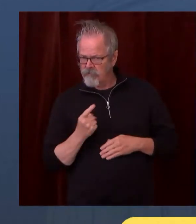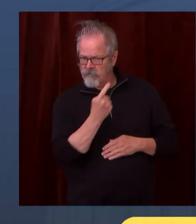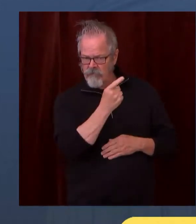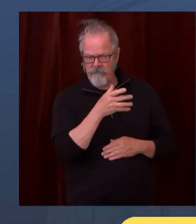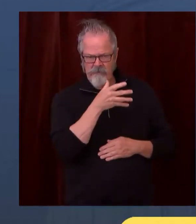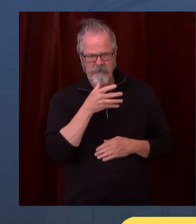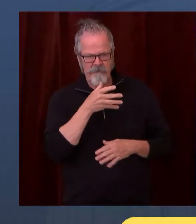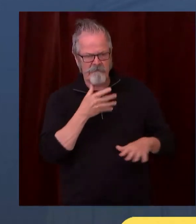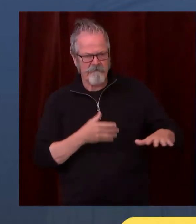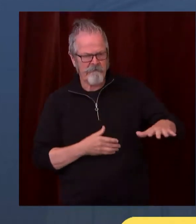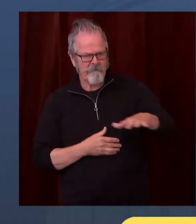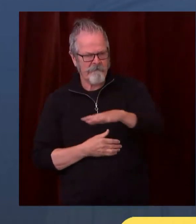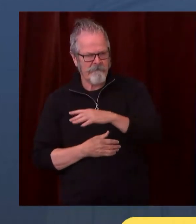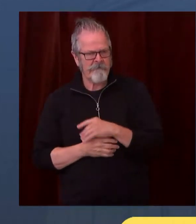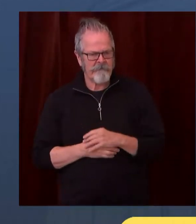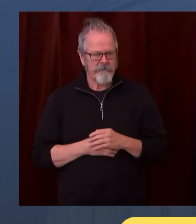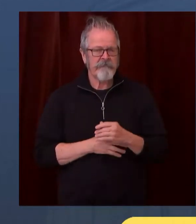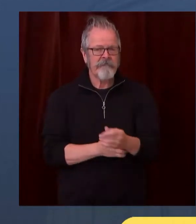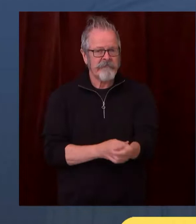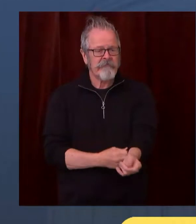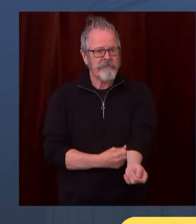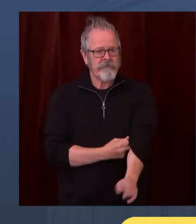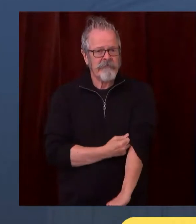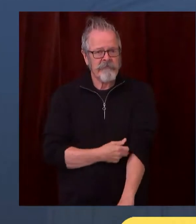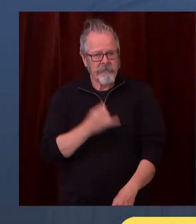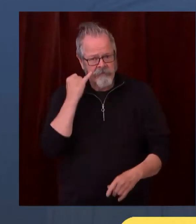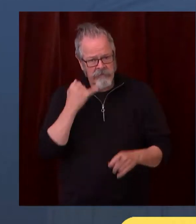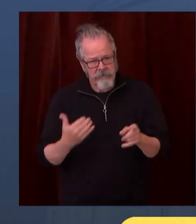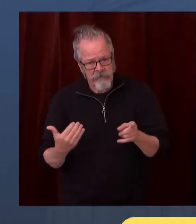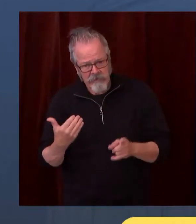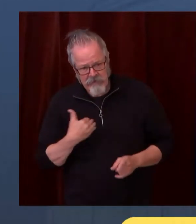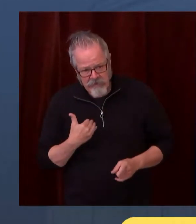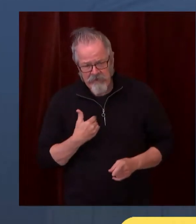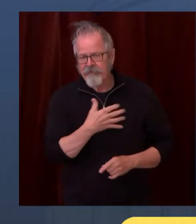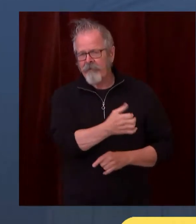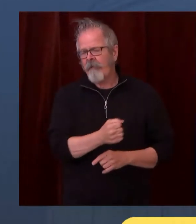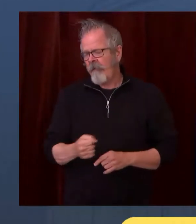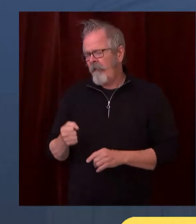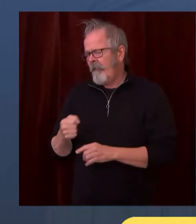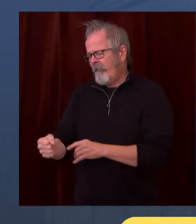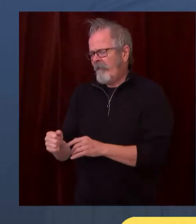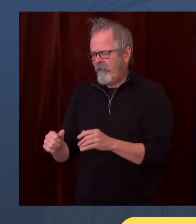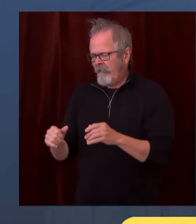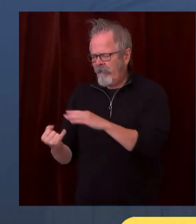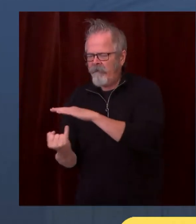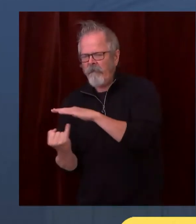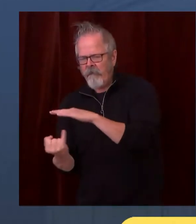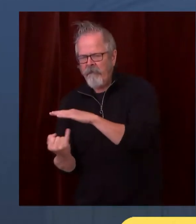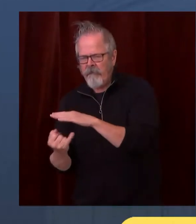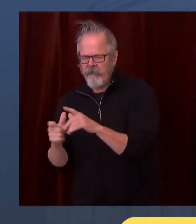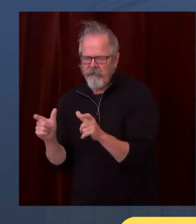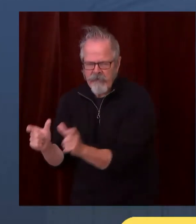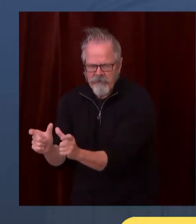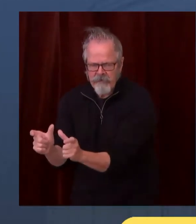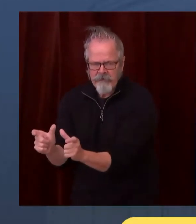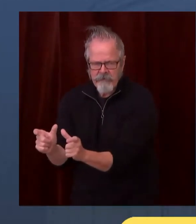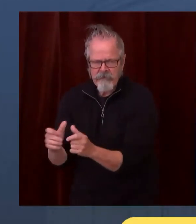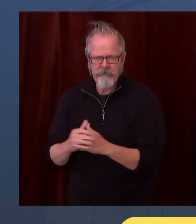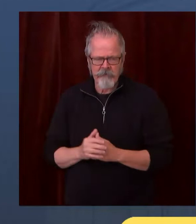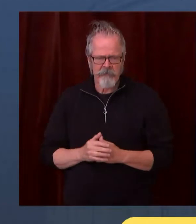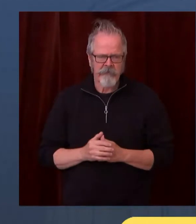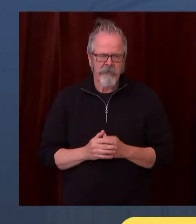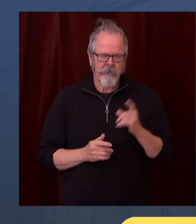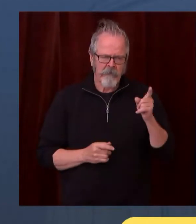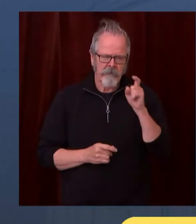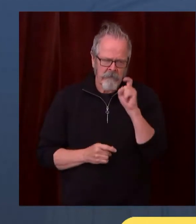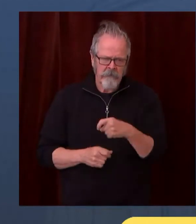protocols, employers have to ensure a licensed healthcare professional visits those employees twice daily to assess